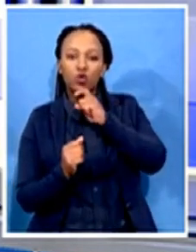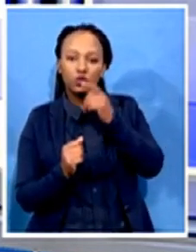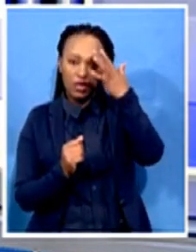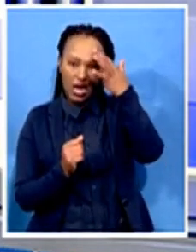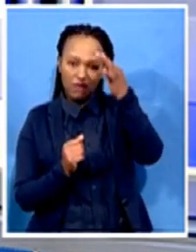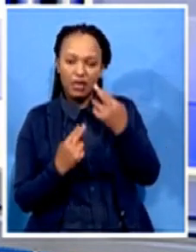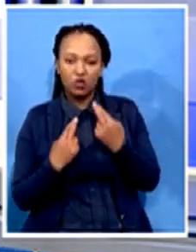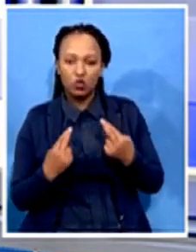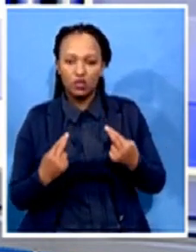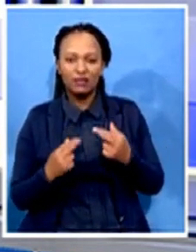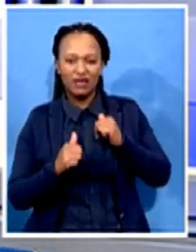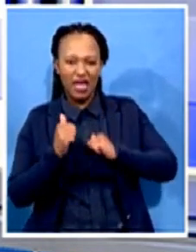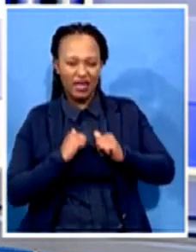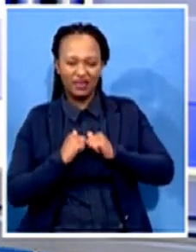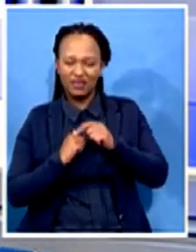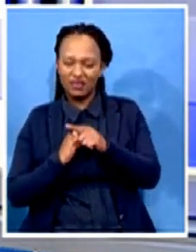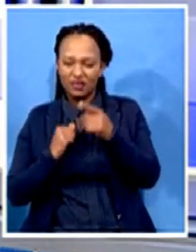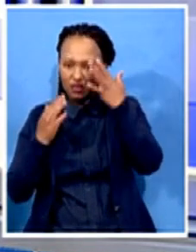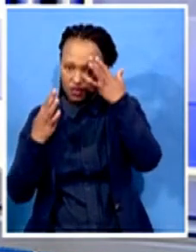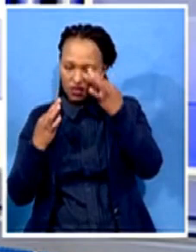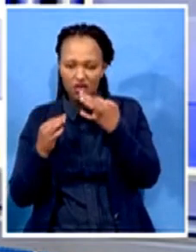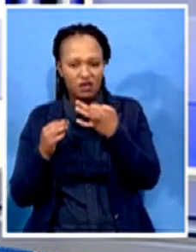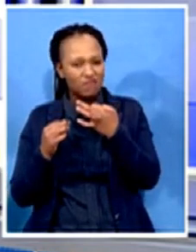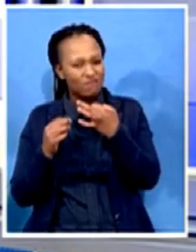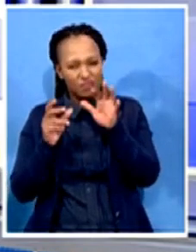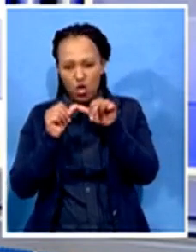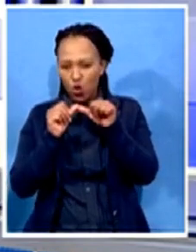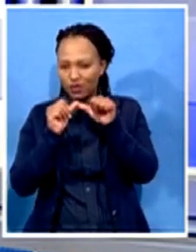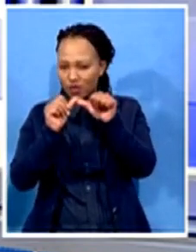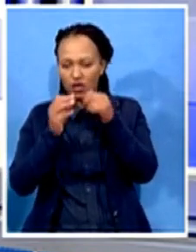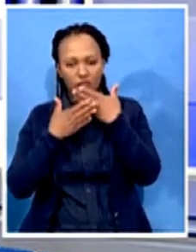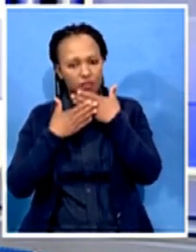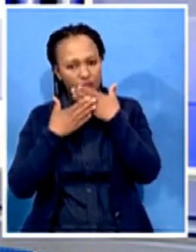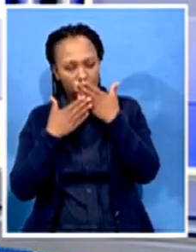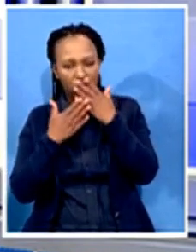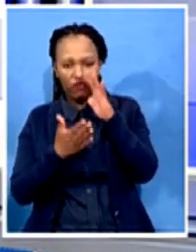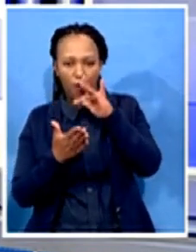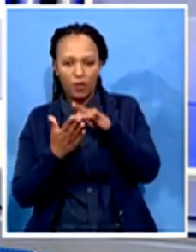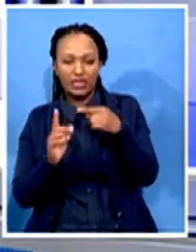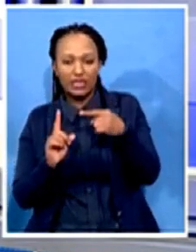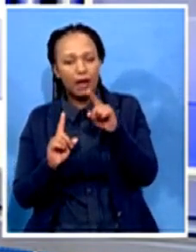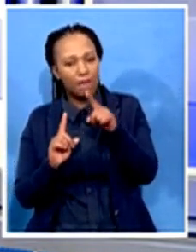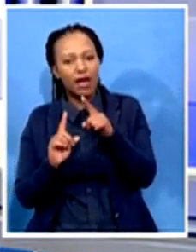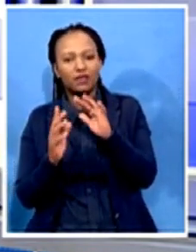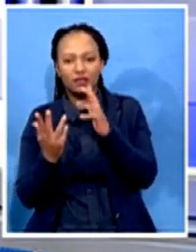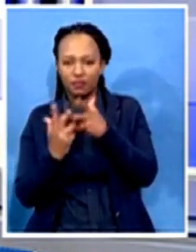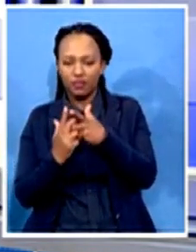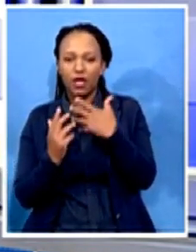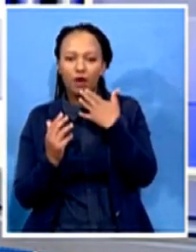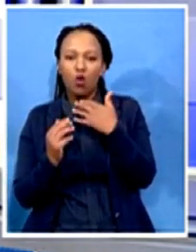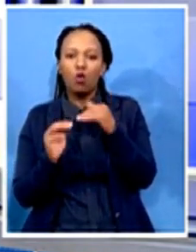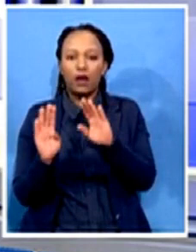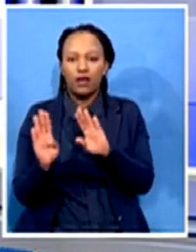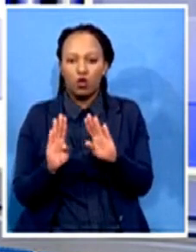way that is inconsistent with her position as required by the code. The